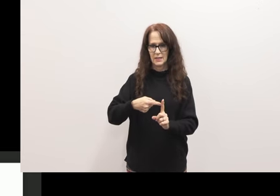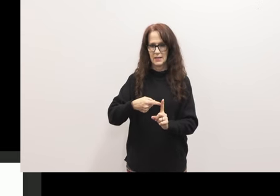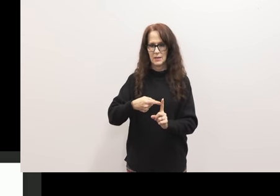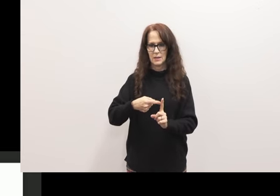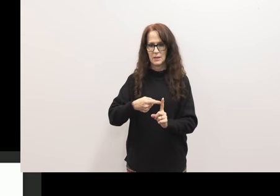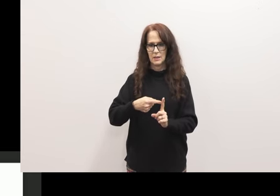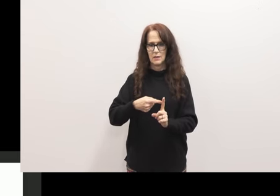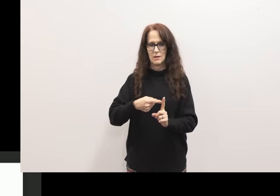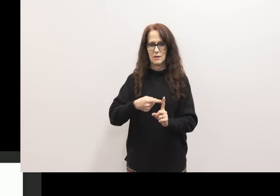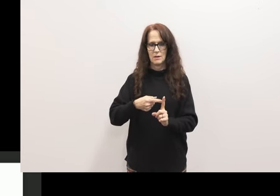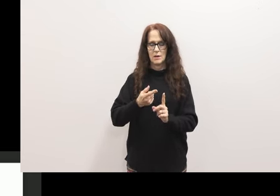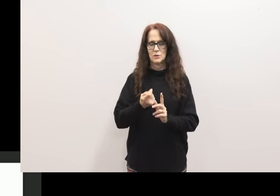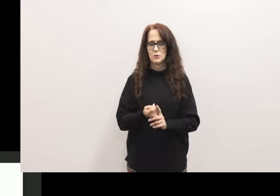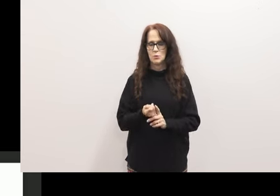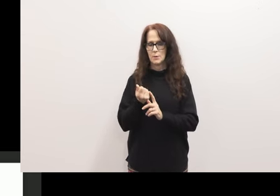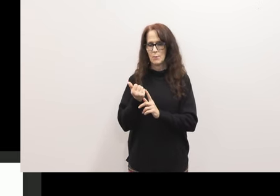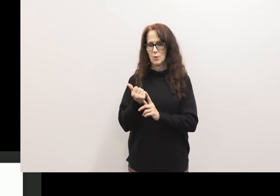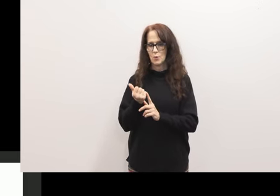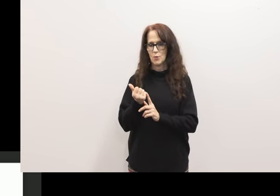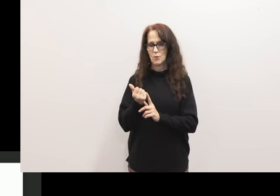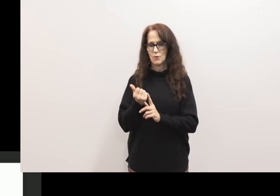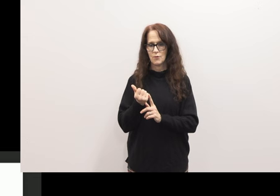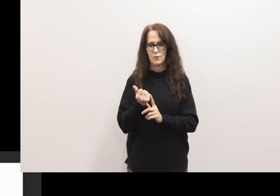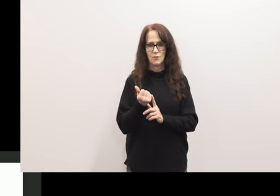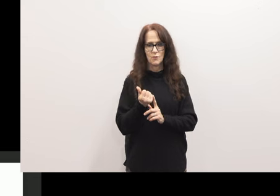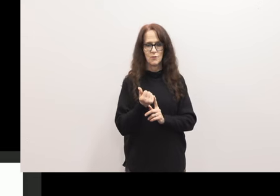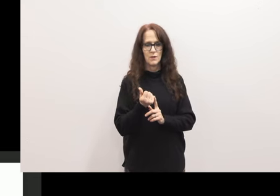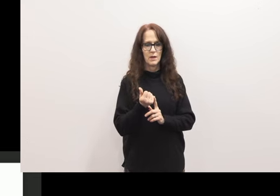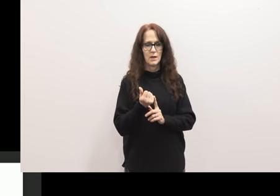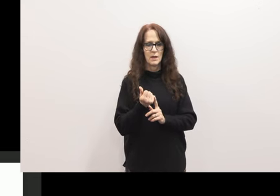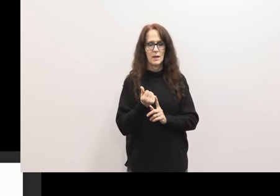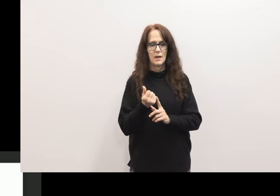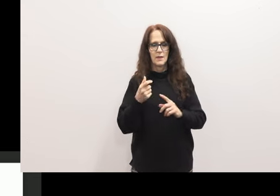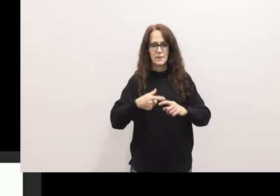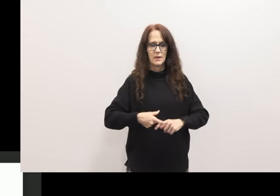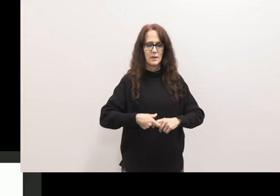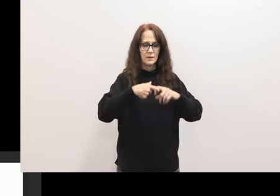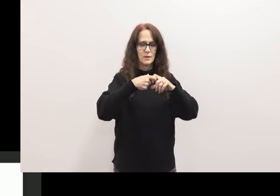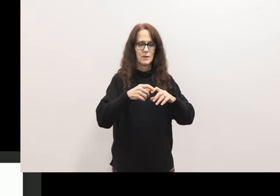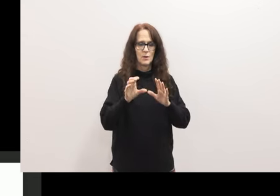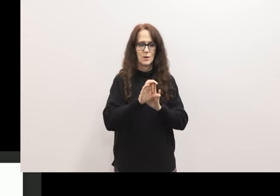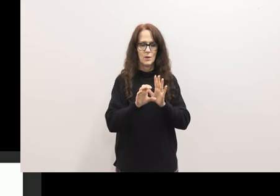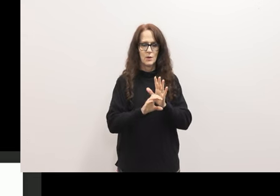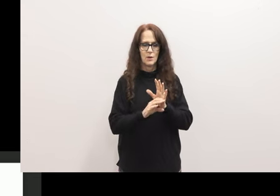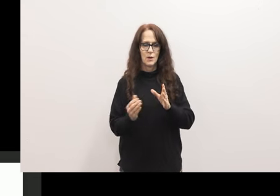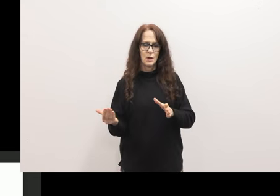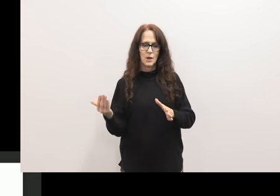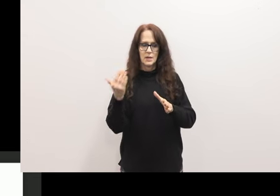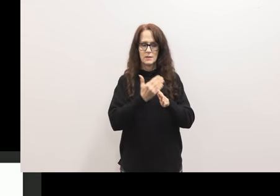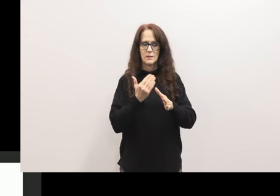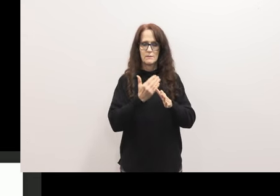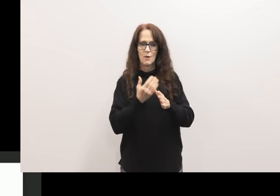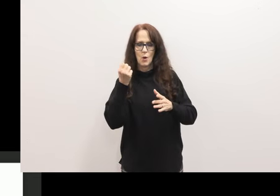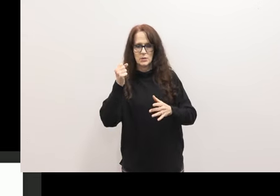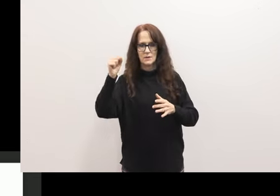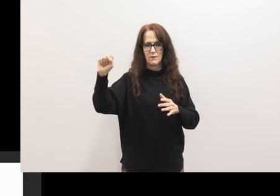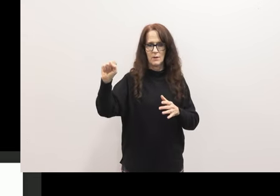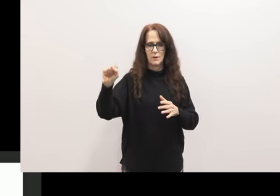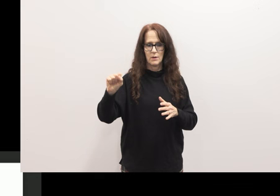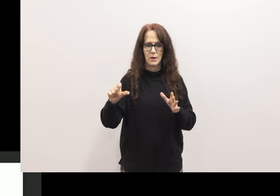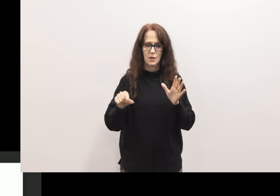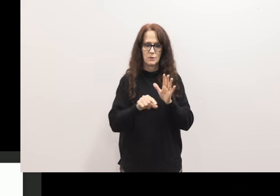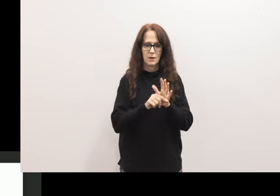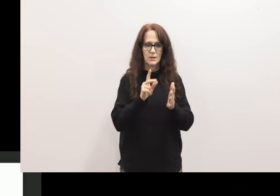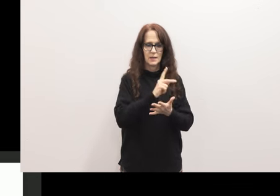to remove the suspension code for disruption or willful defiance for grades K